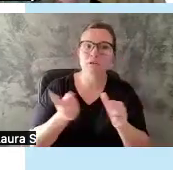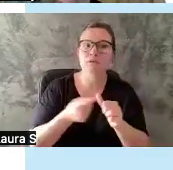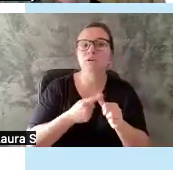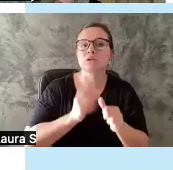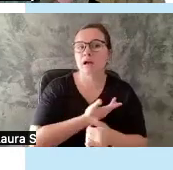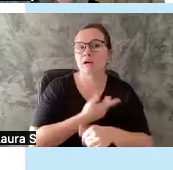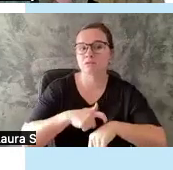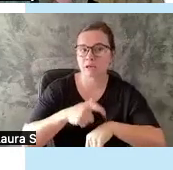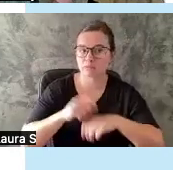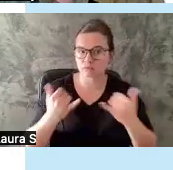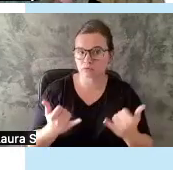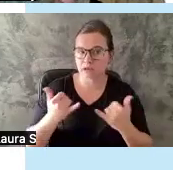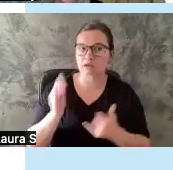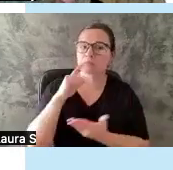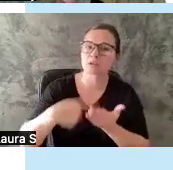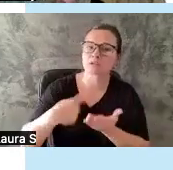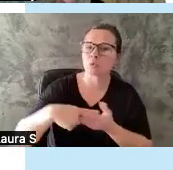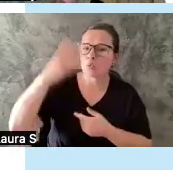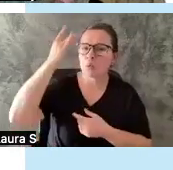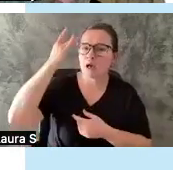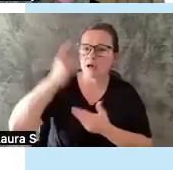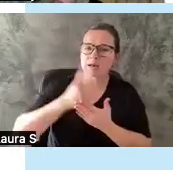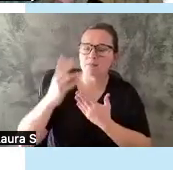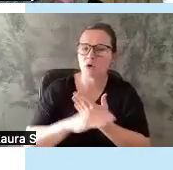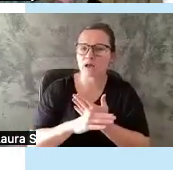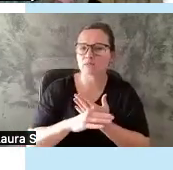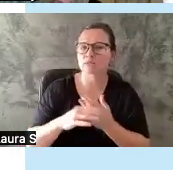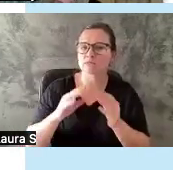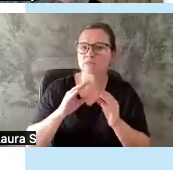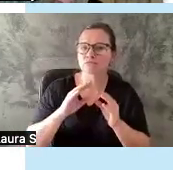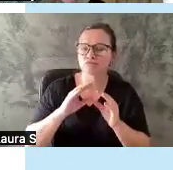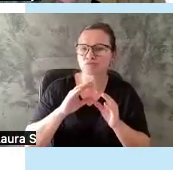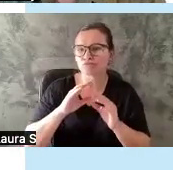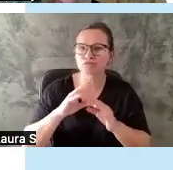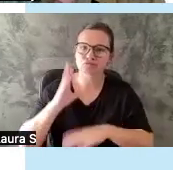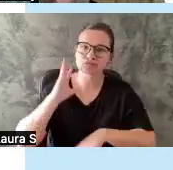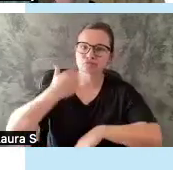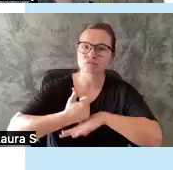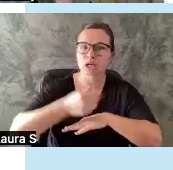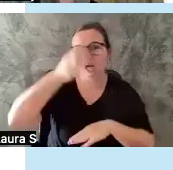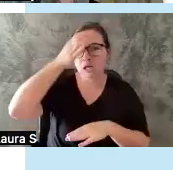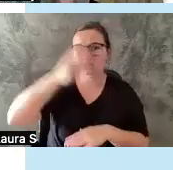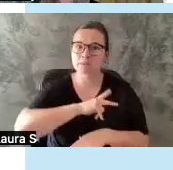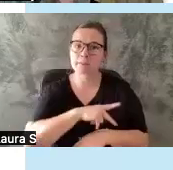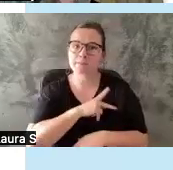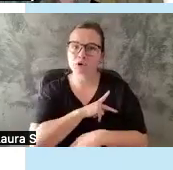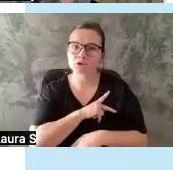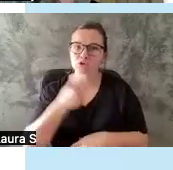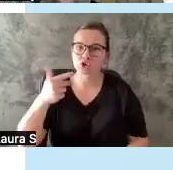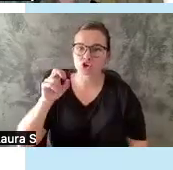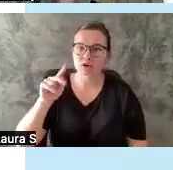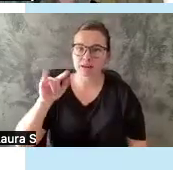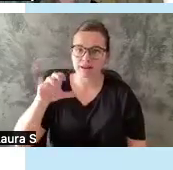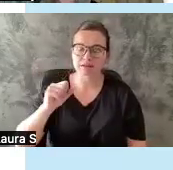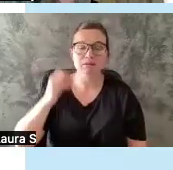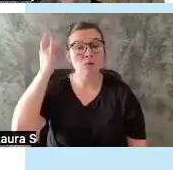together is I'm first going to talk a little bit about how our program frames the concept of sort of personal genetics, and why we